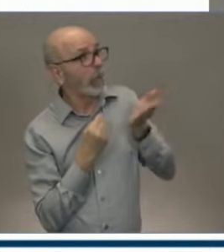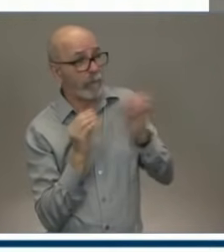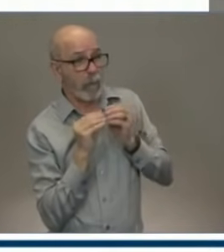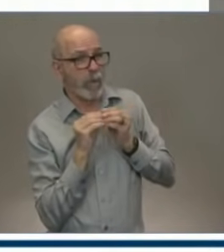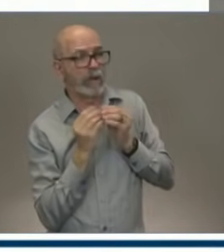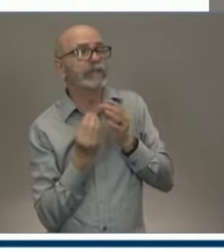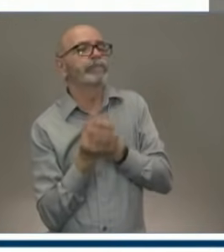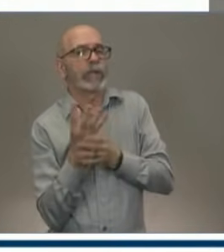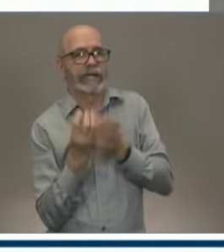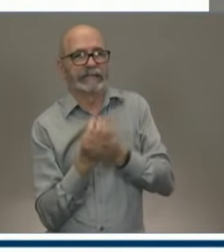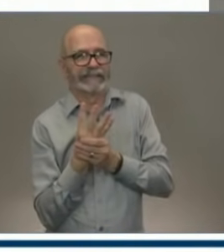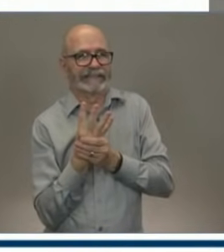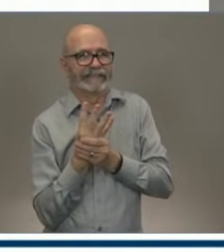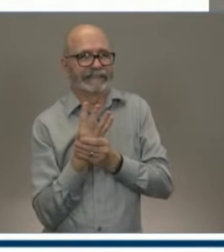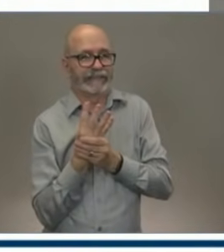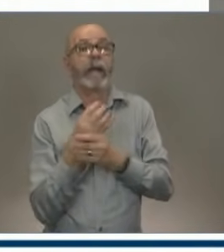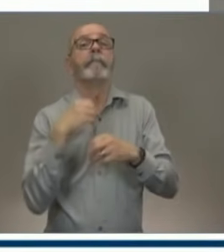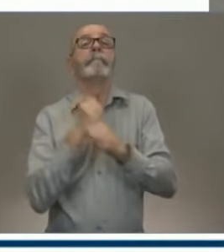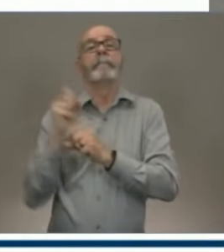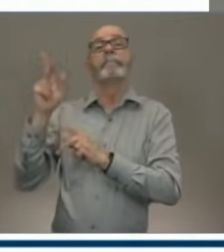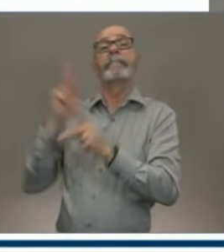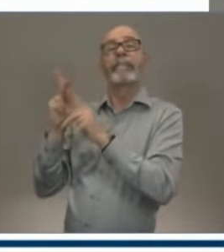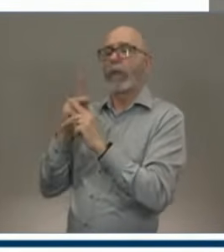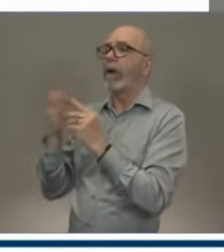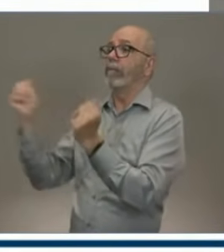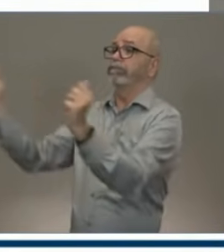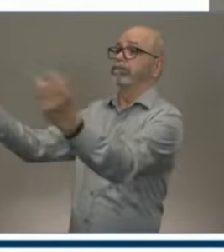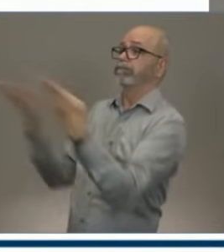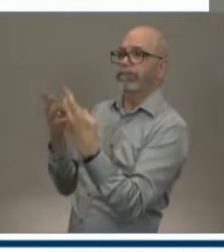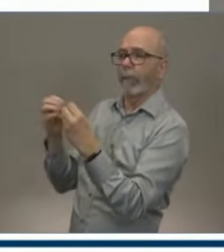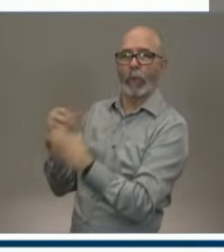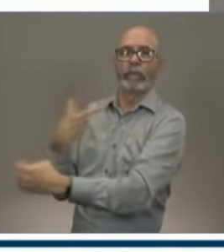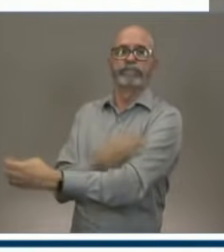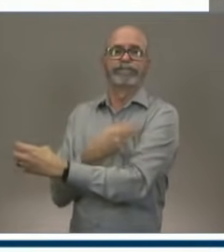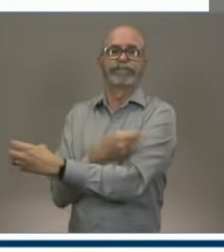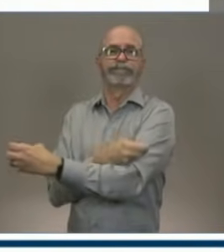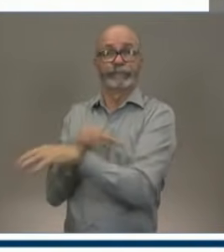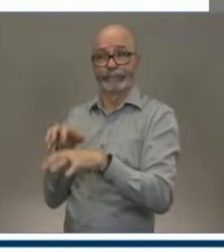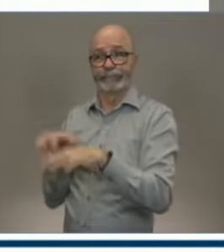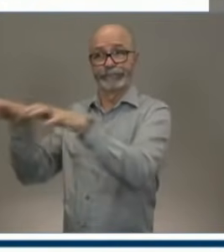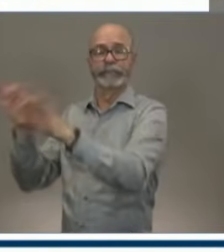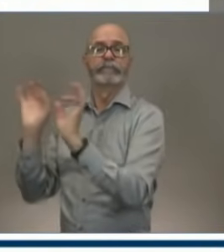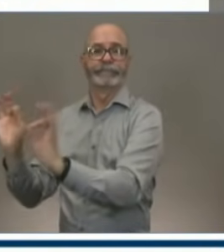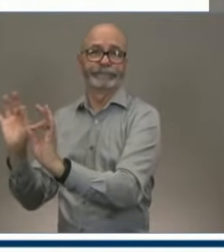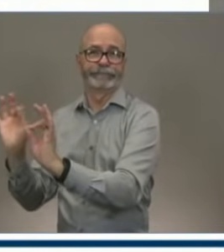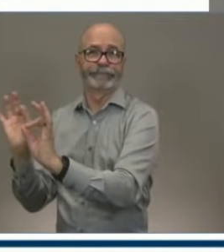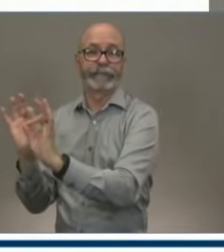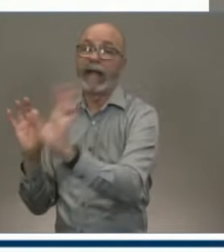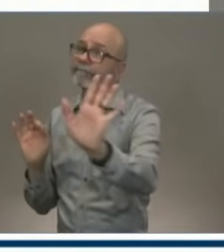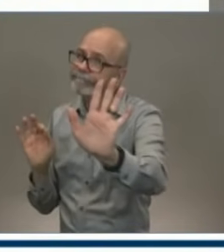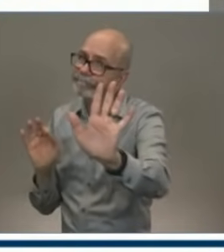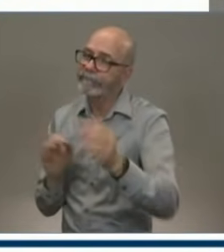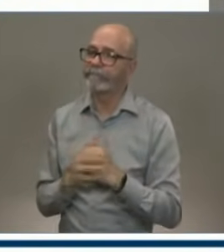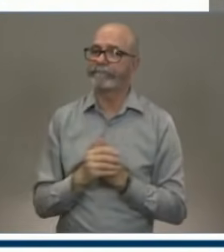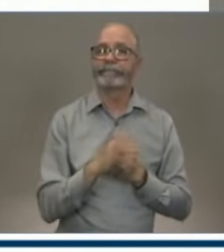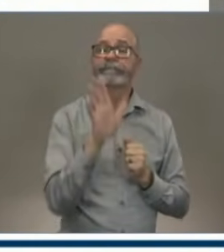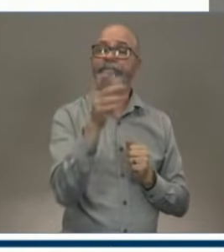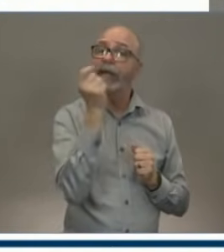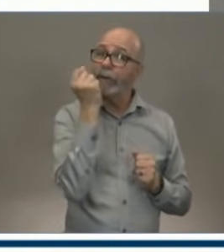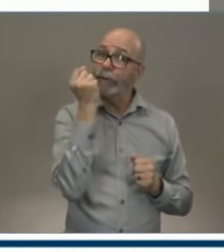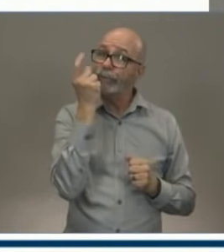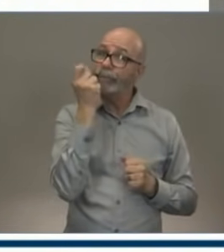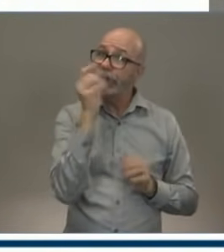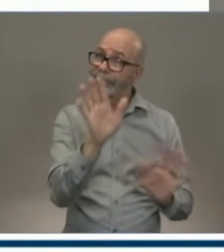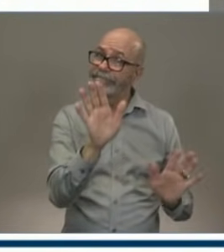people in a very rapid manner. But it's not till spring. I really want Nova Scotians need to understand. Right now, we're getting very